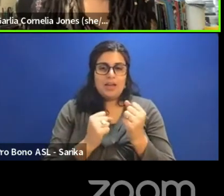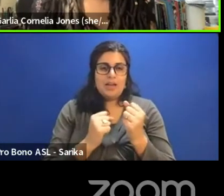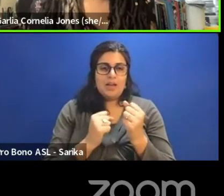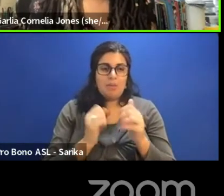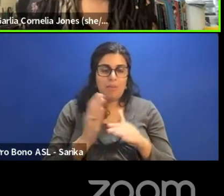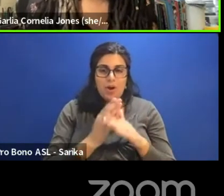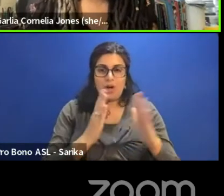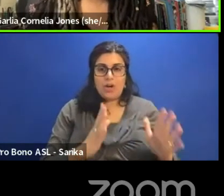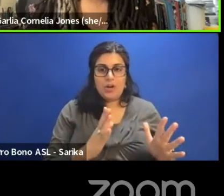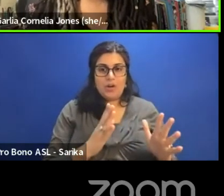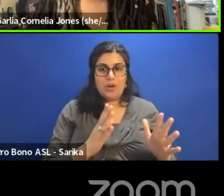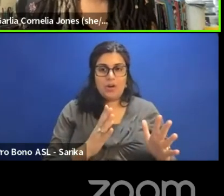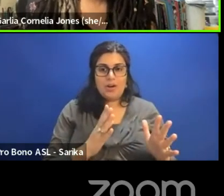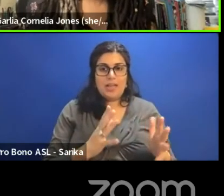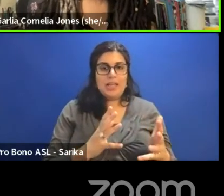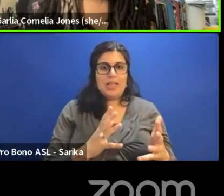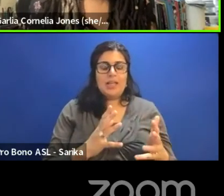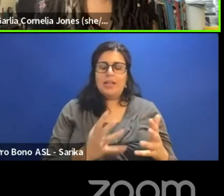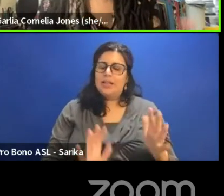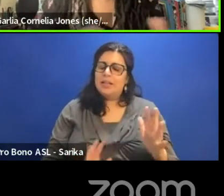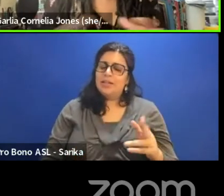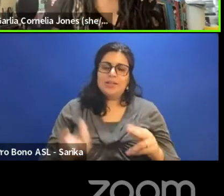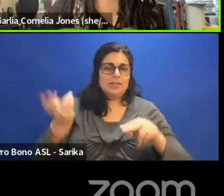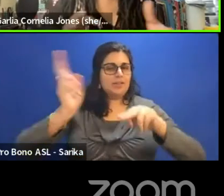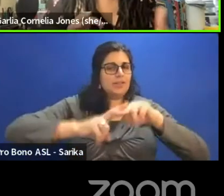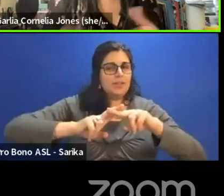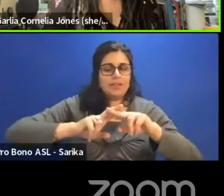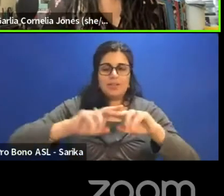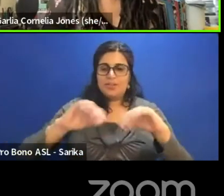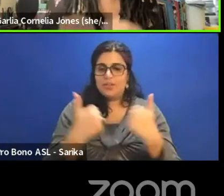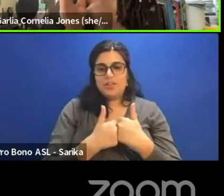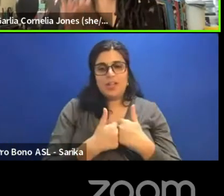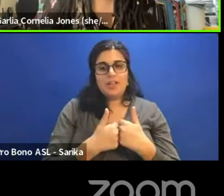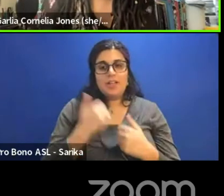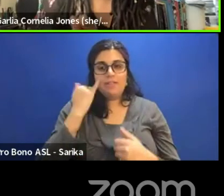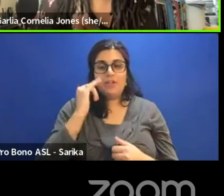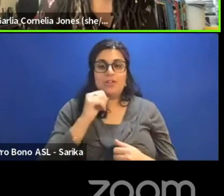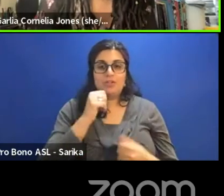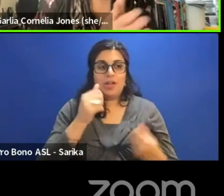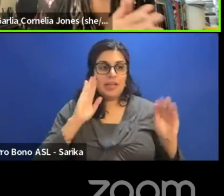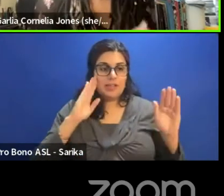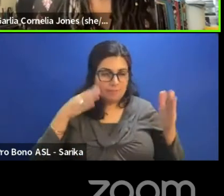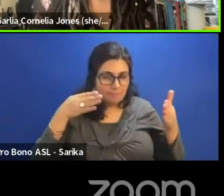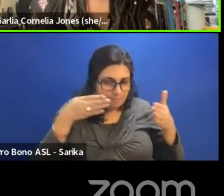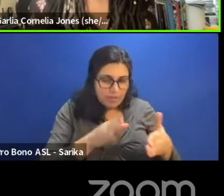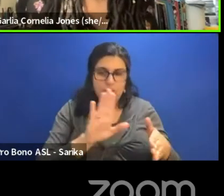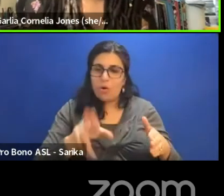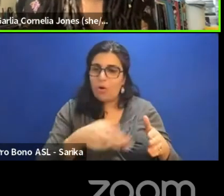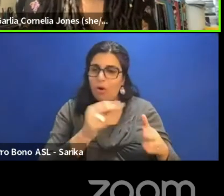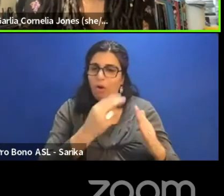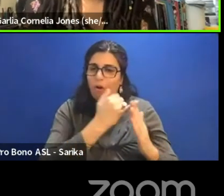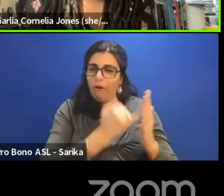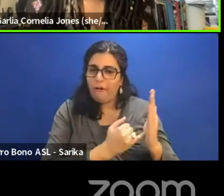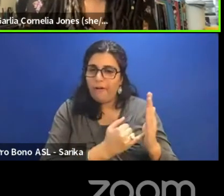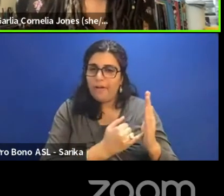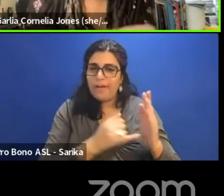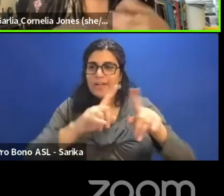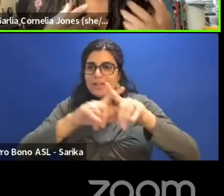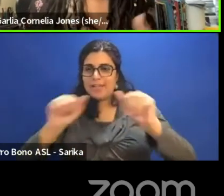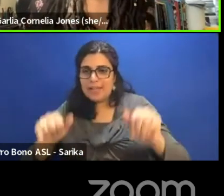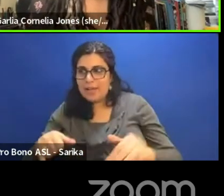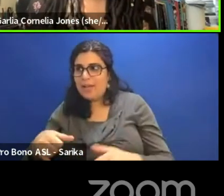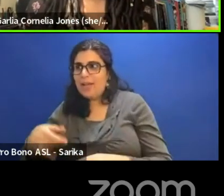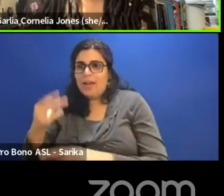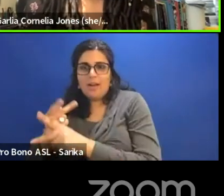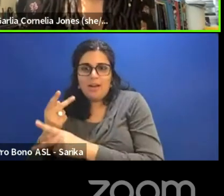supportive partner, it just makes things more challenging if you're trying to really devote yourself to your art and your parenthood. So I